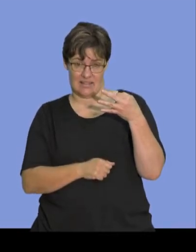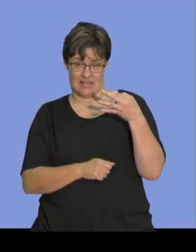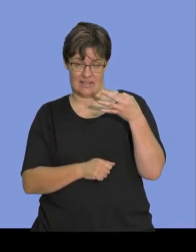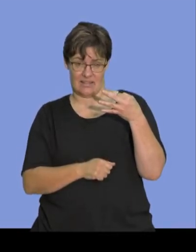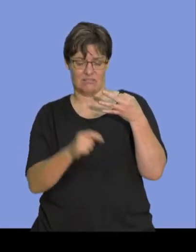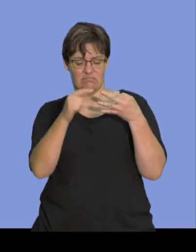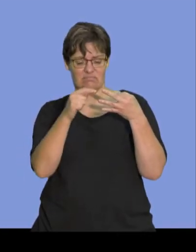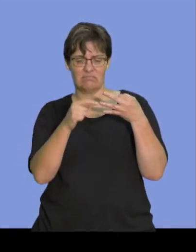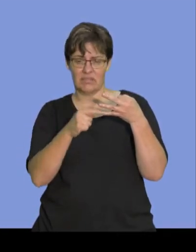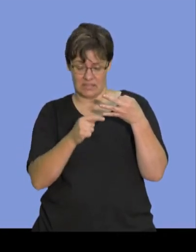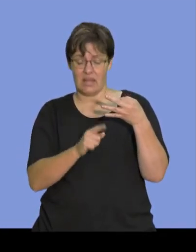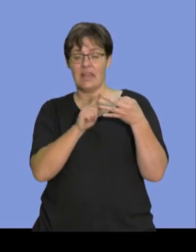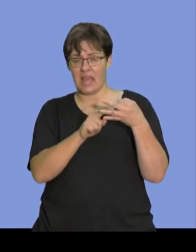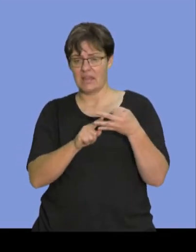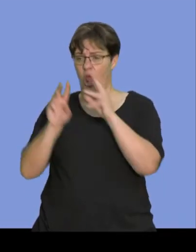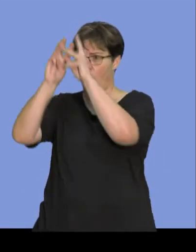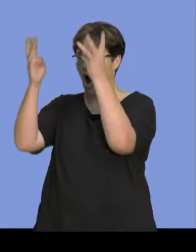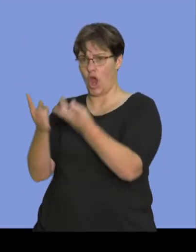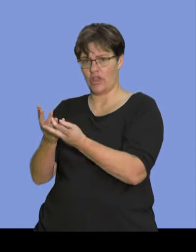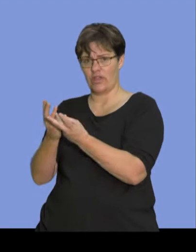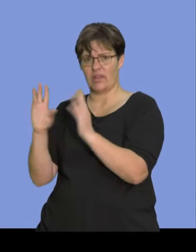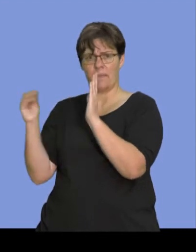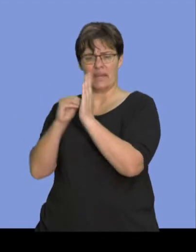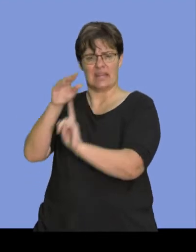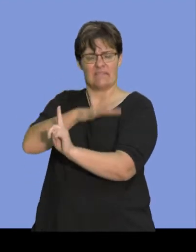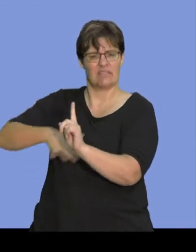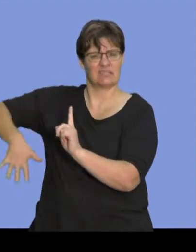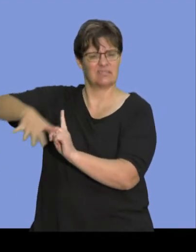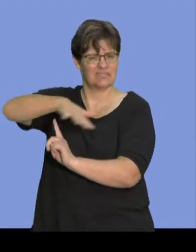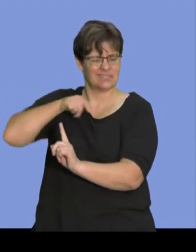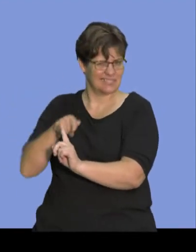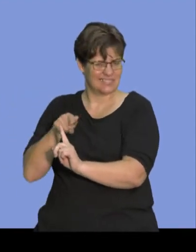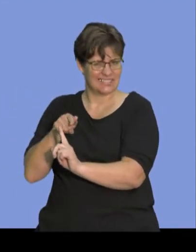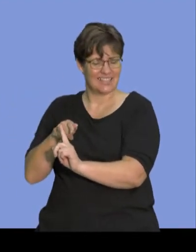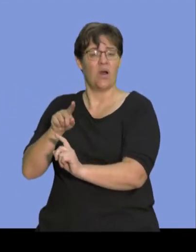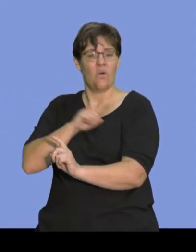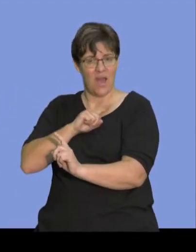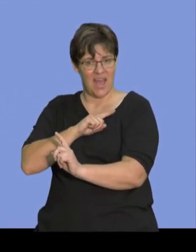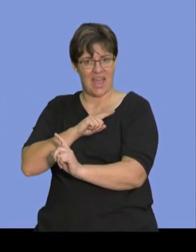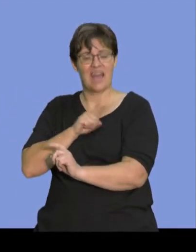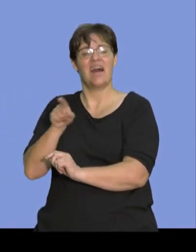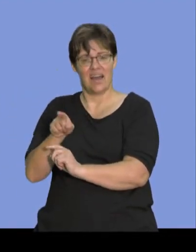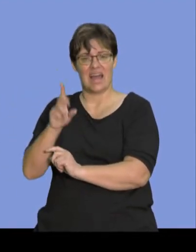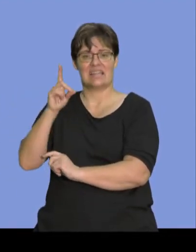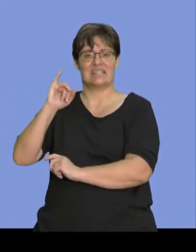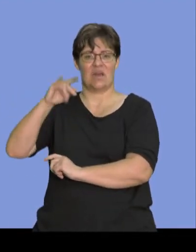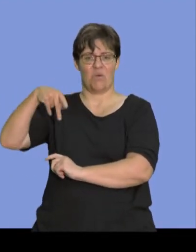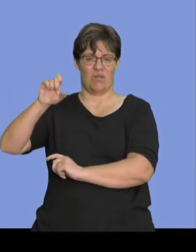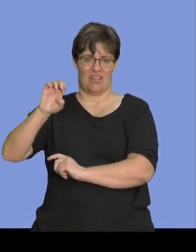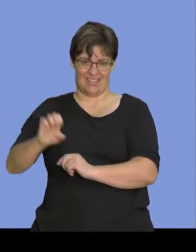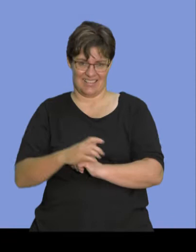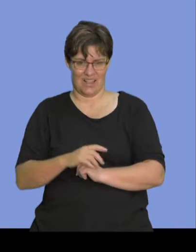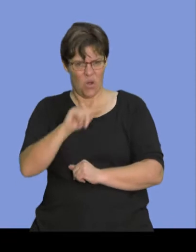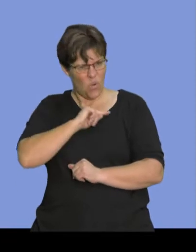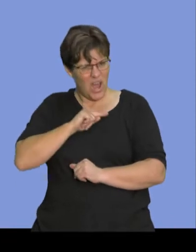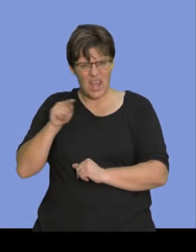into the Earth's magnetic field, because the Earth, again, in itself, the Earth is another dipole. And why does